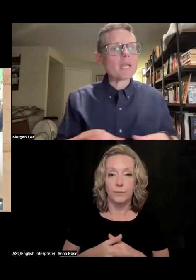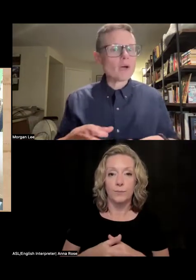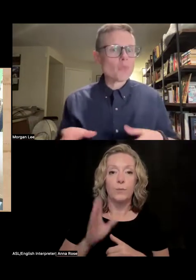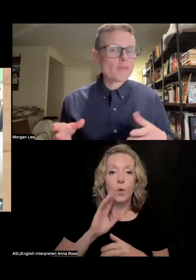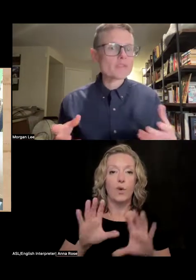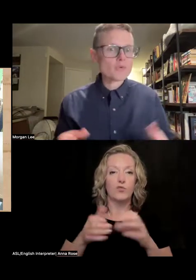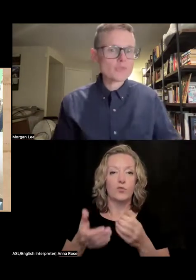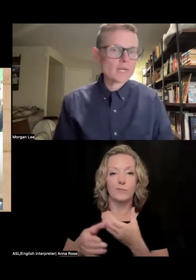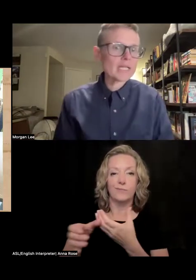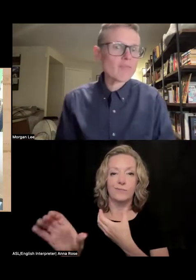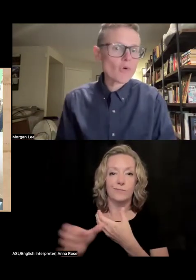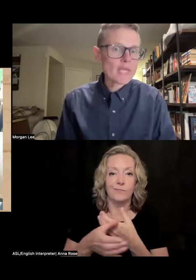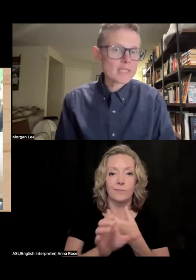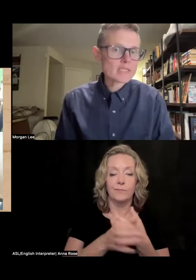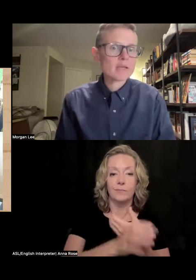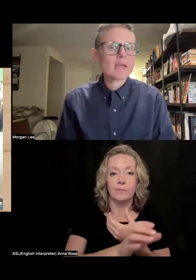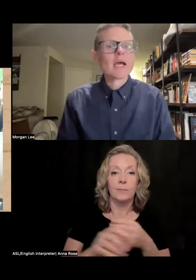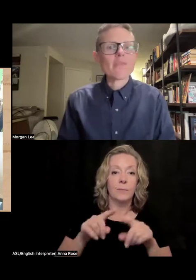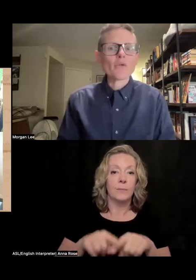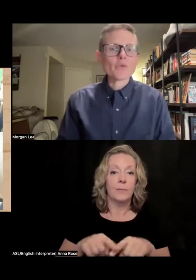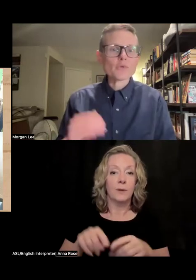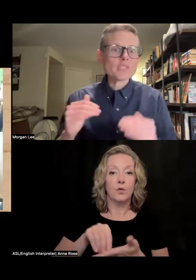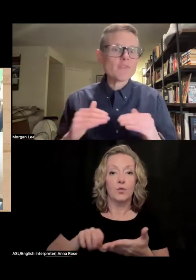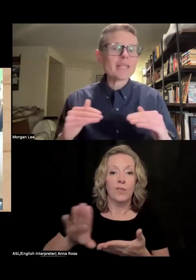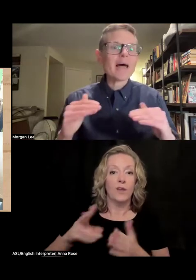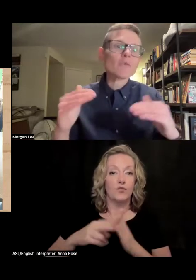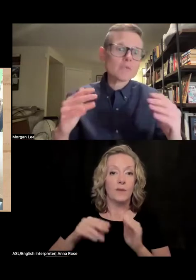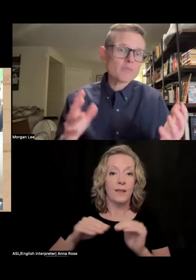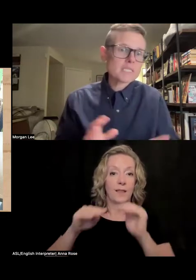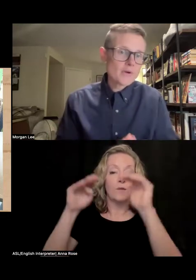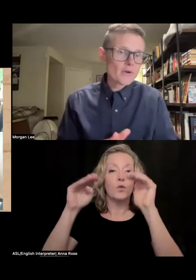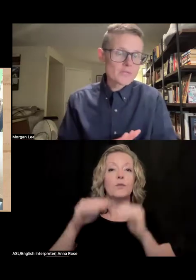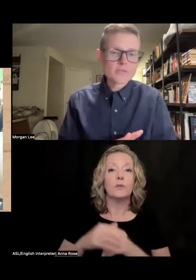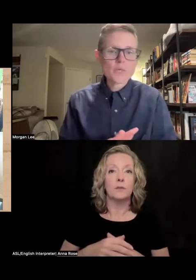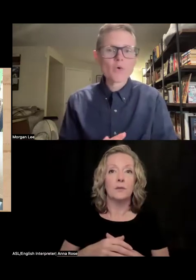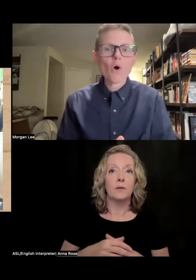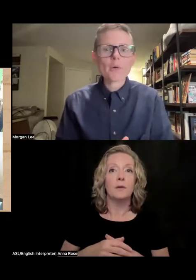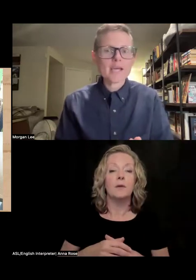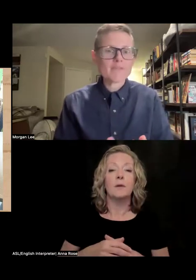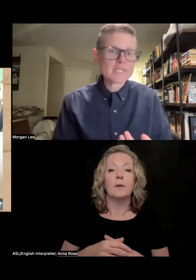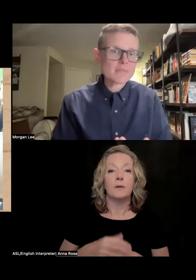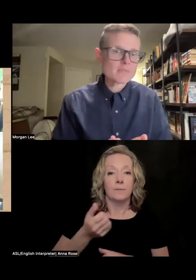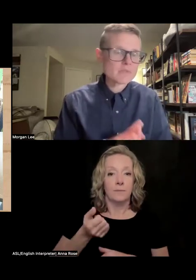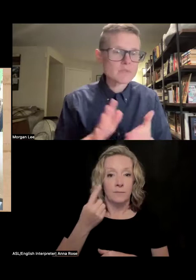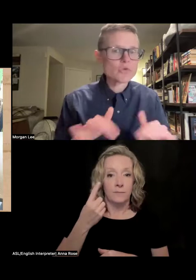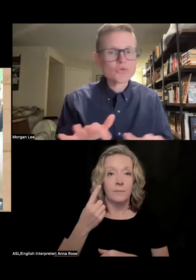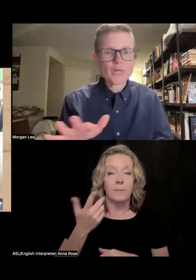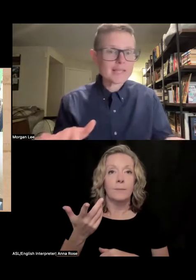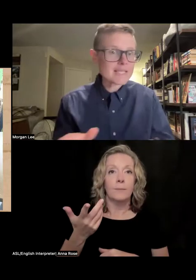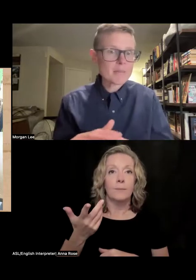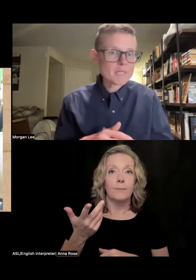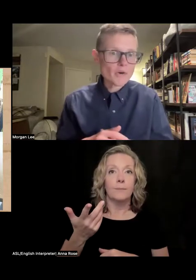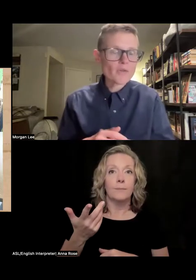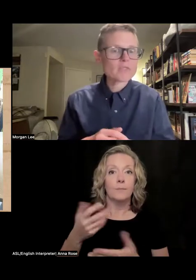groups depending on what the student's reading level is. And they'll use different levels of materials. So we don't always have the same students